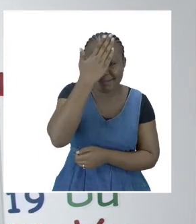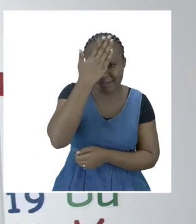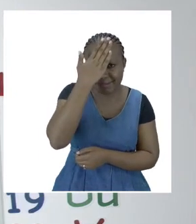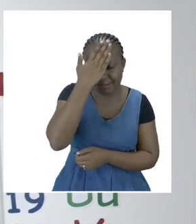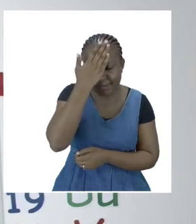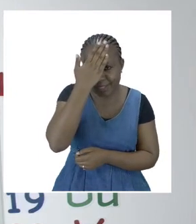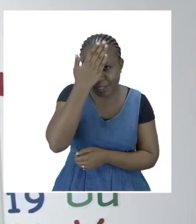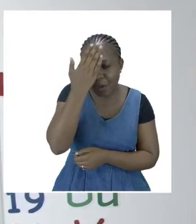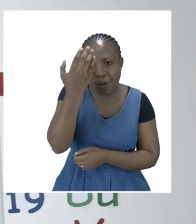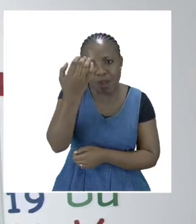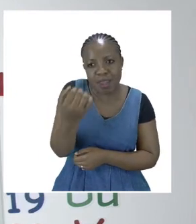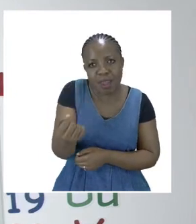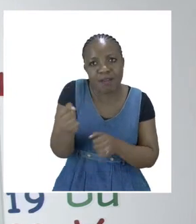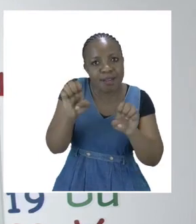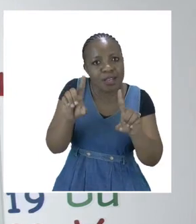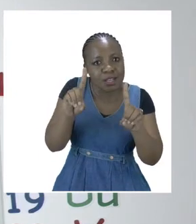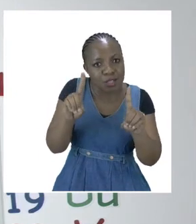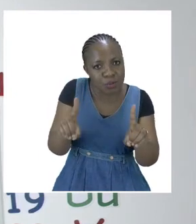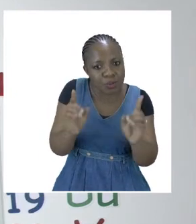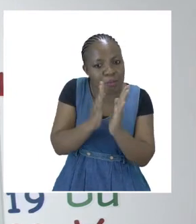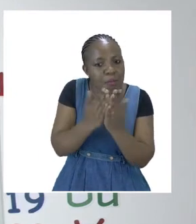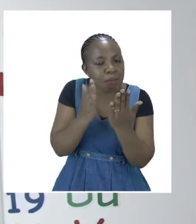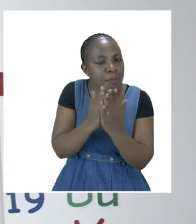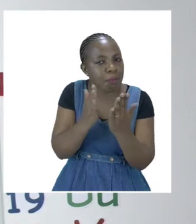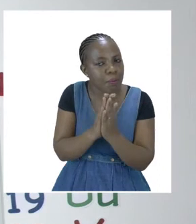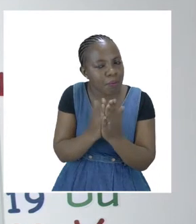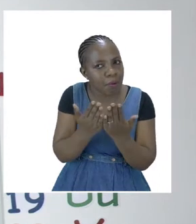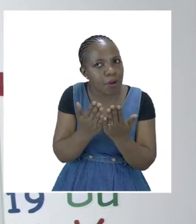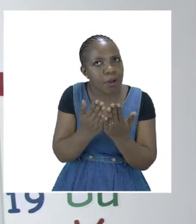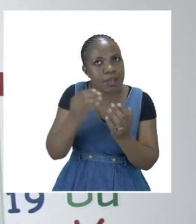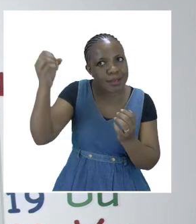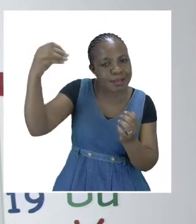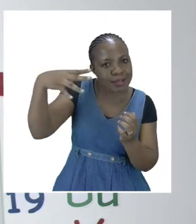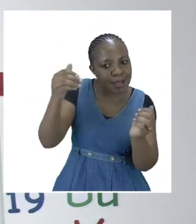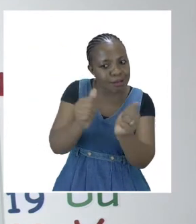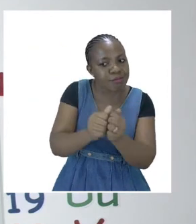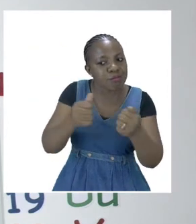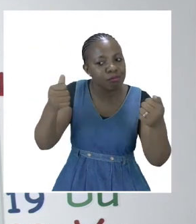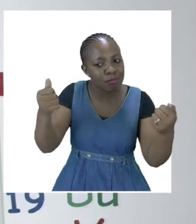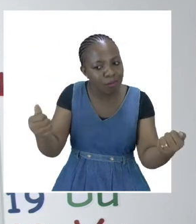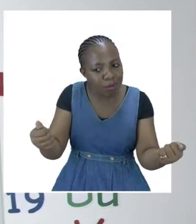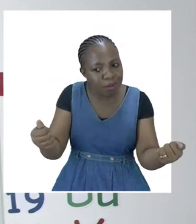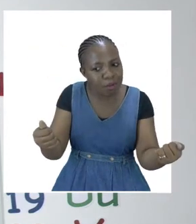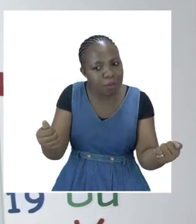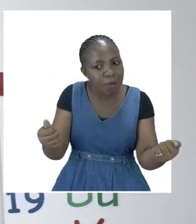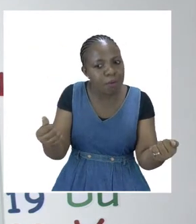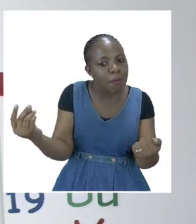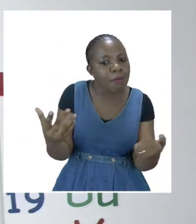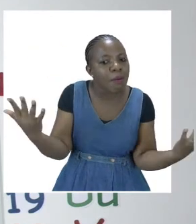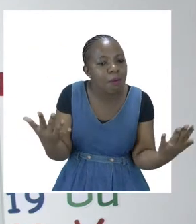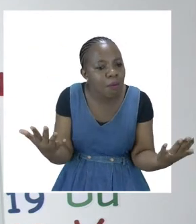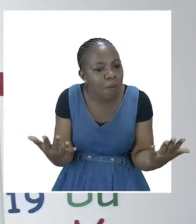booklet in our daily newspaper, street sales, or at your school every Monday